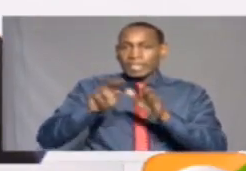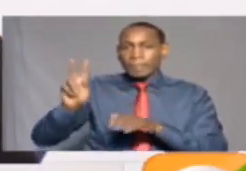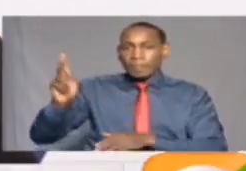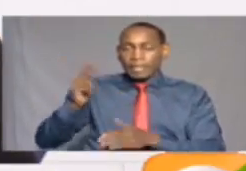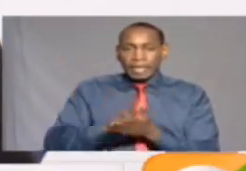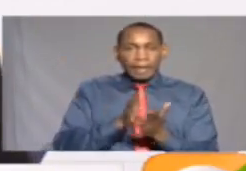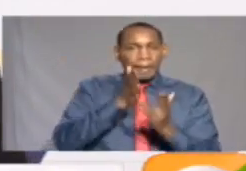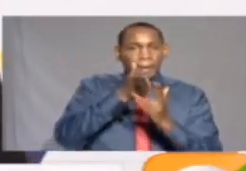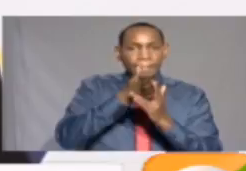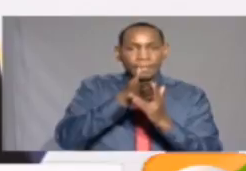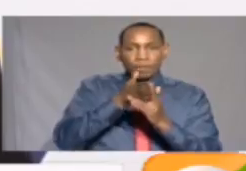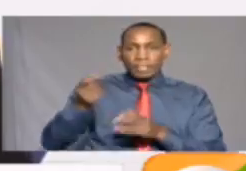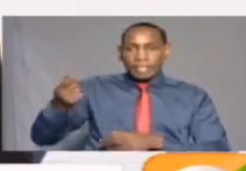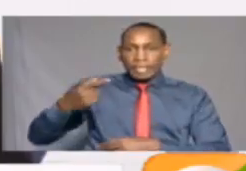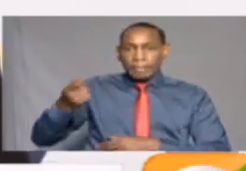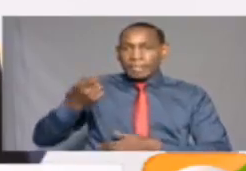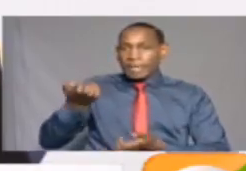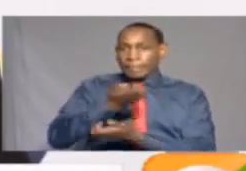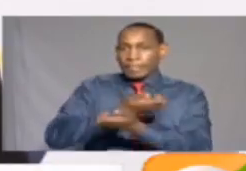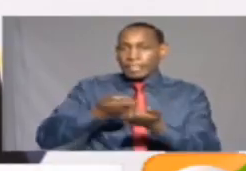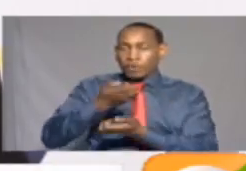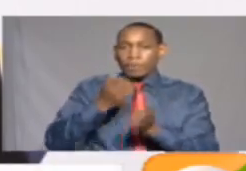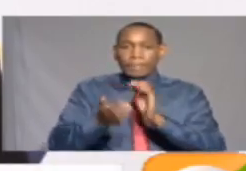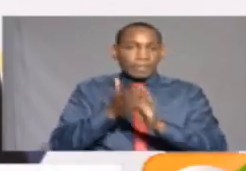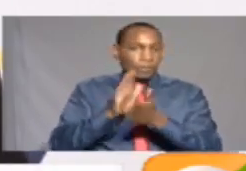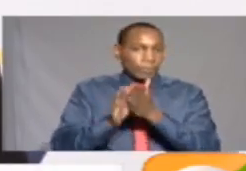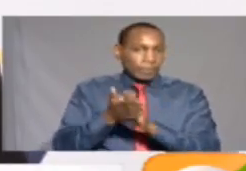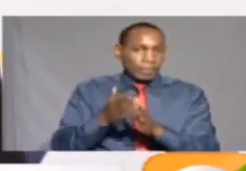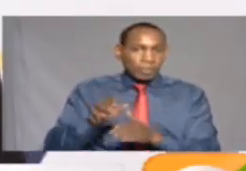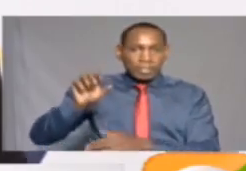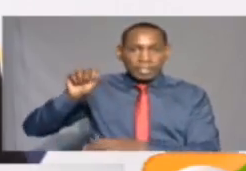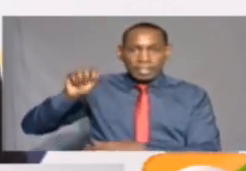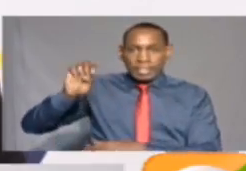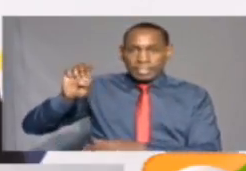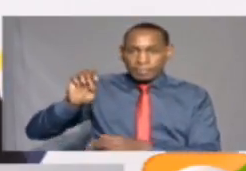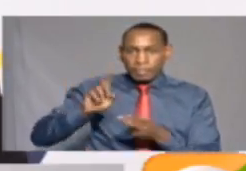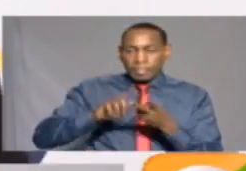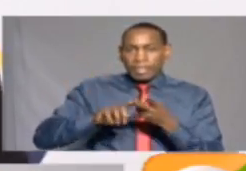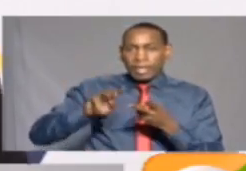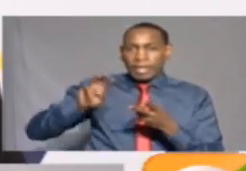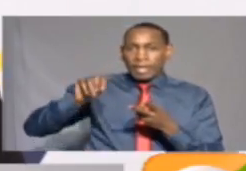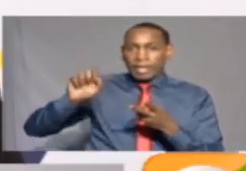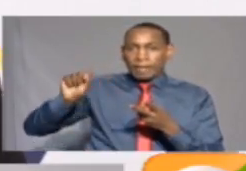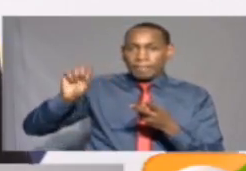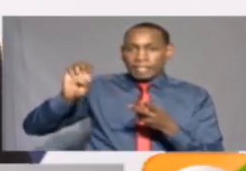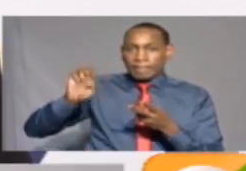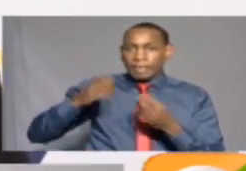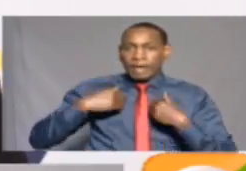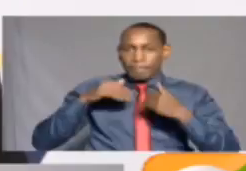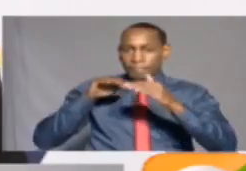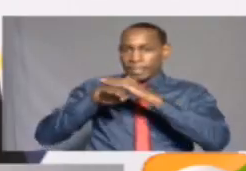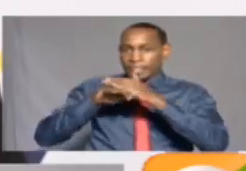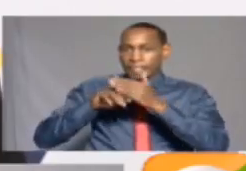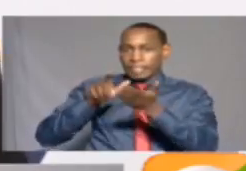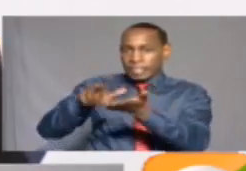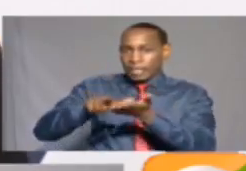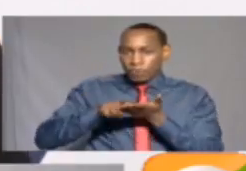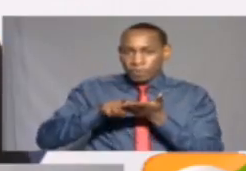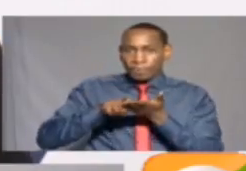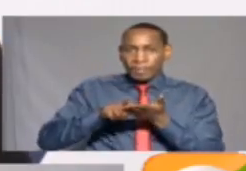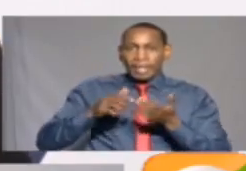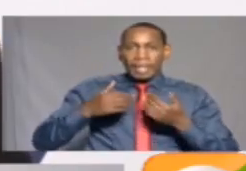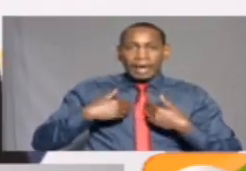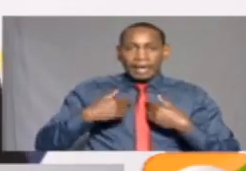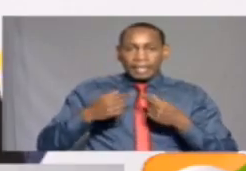are a middle-income economy, without the SMEs and the MSMEs having access to credit. So it has had a